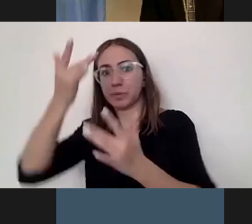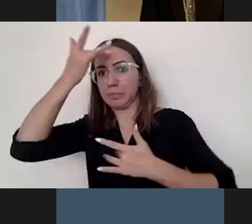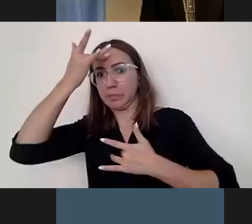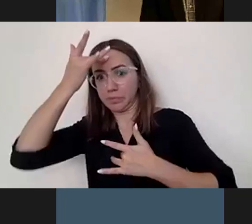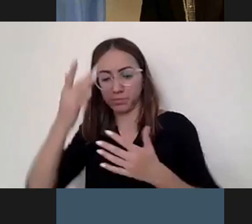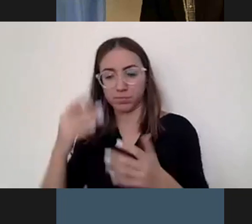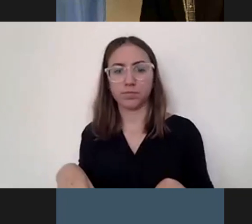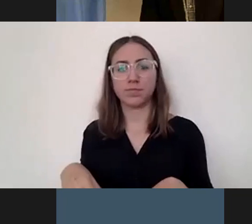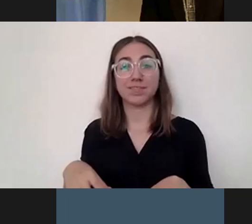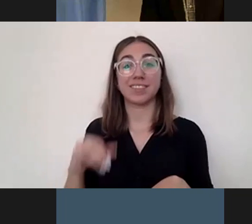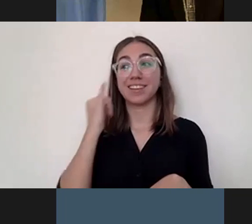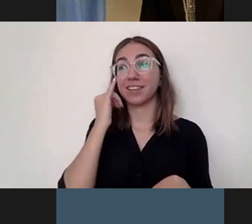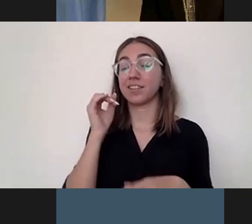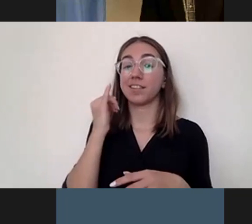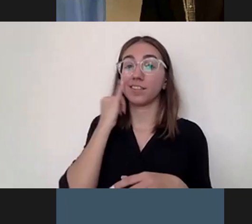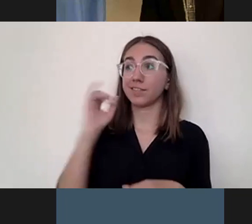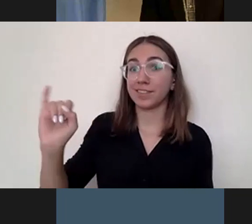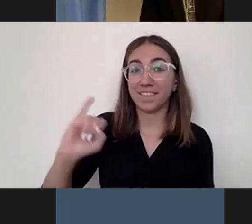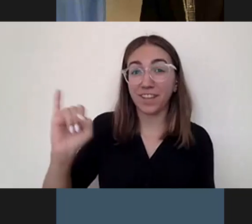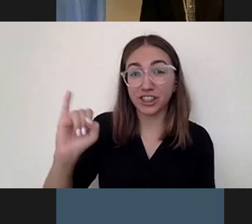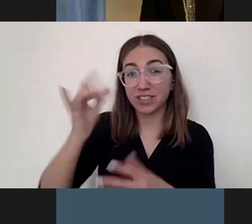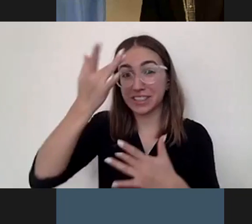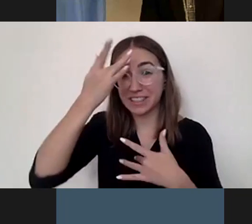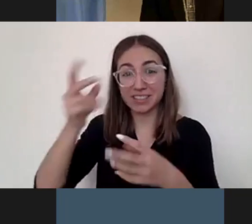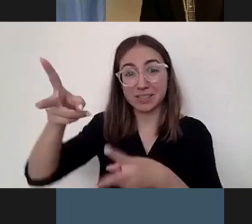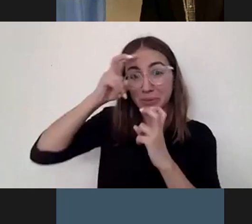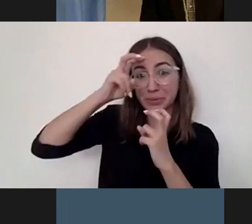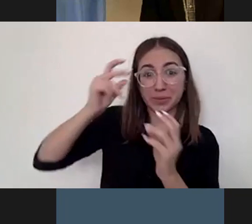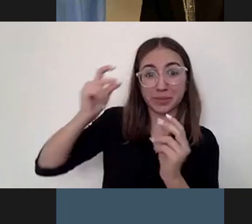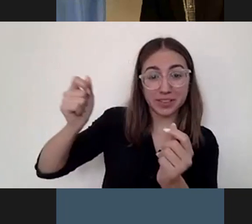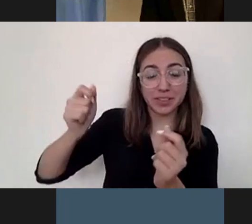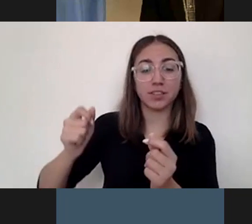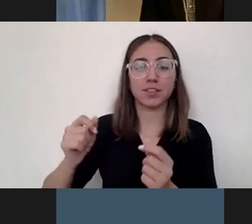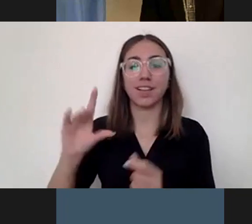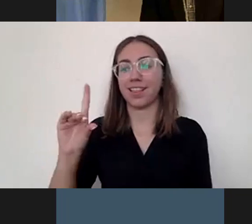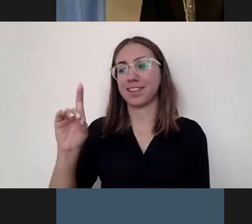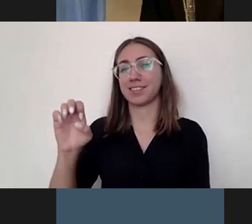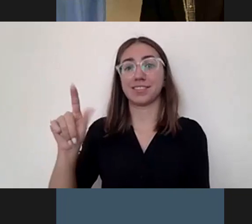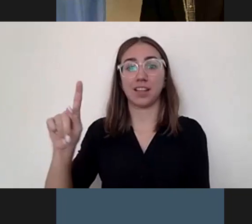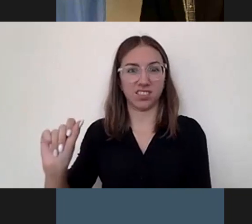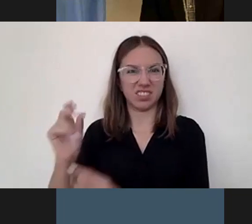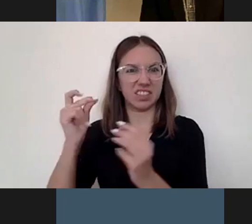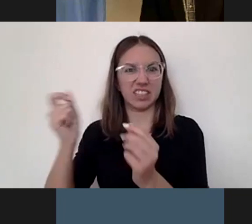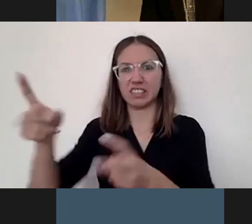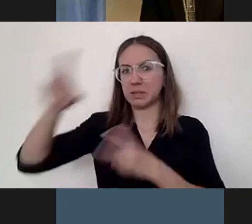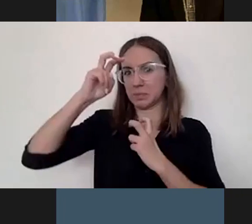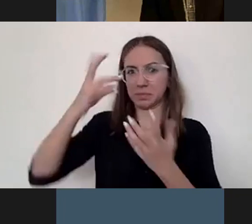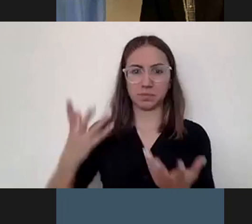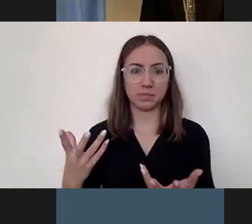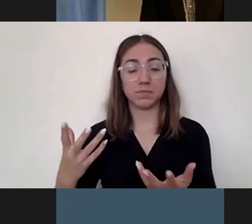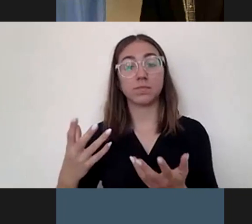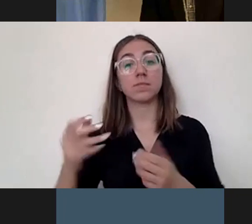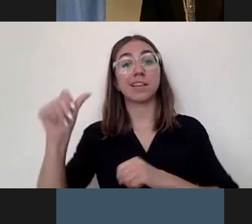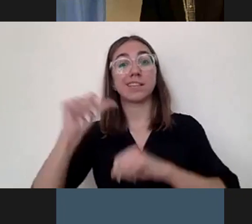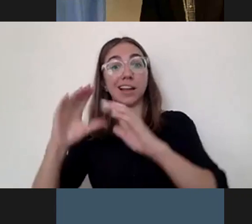how infectious, like these variants, you know, you have to have a much higher threshold with something like Delta that's much more infectious. And you would have scientists come